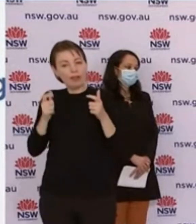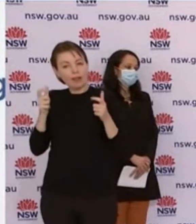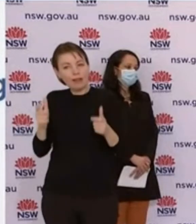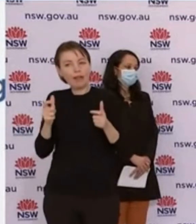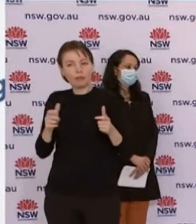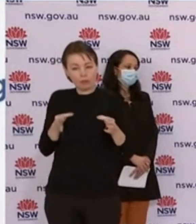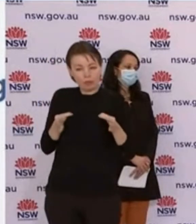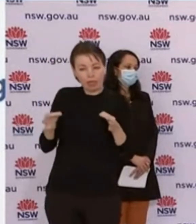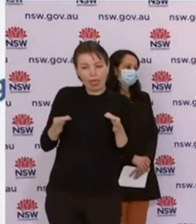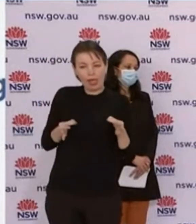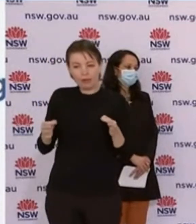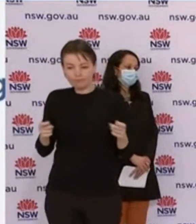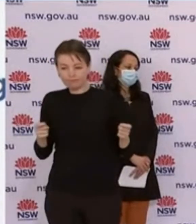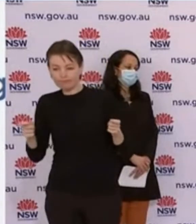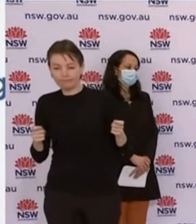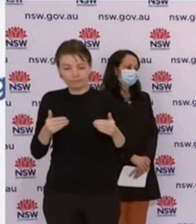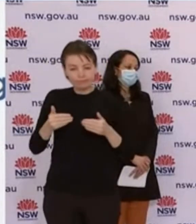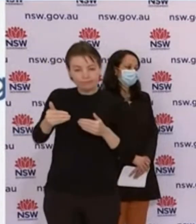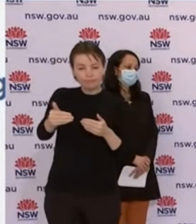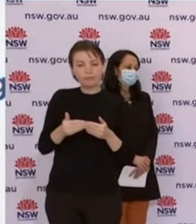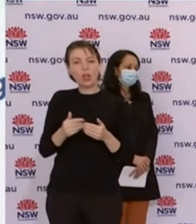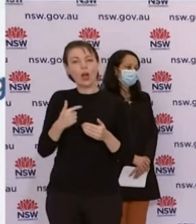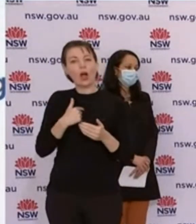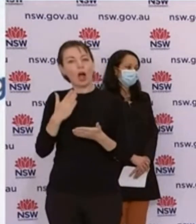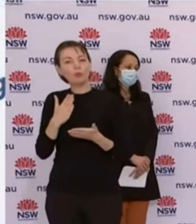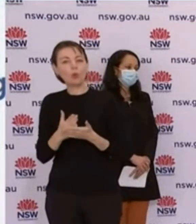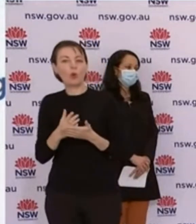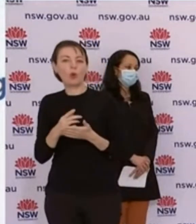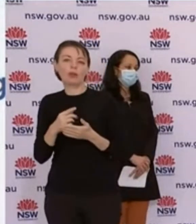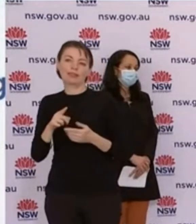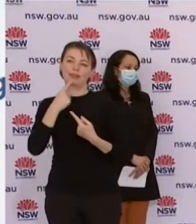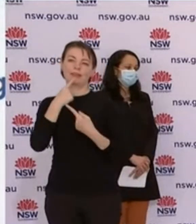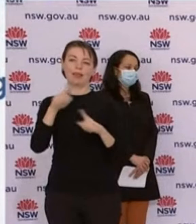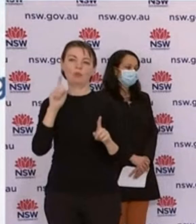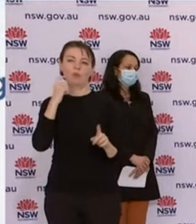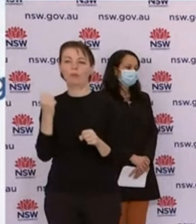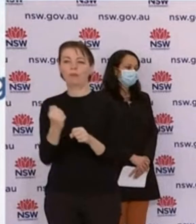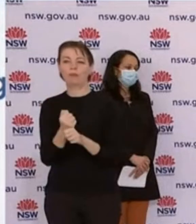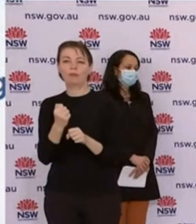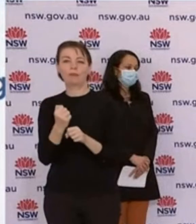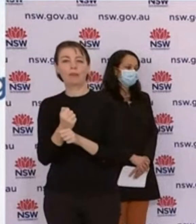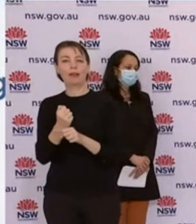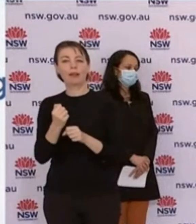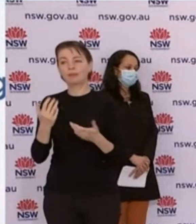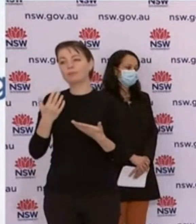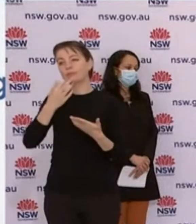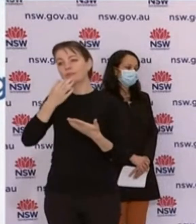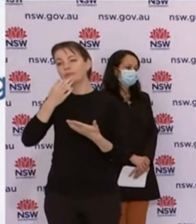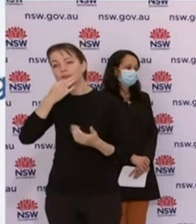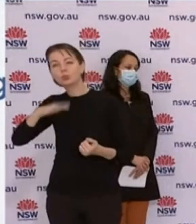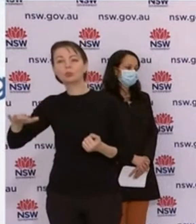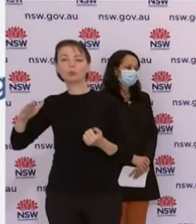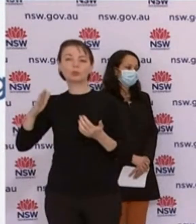that this brings joy to many children and parents who are really doing it tough. And we know there's still a bit more time to